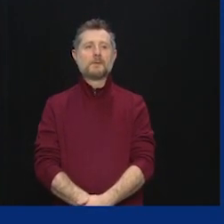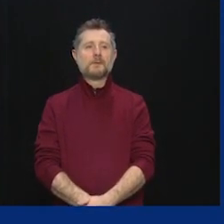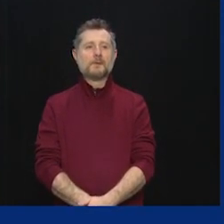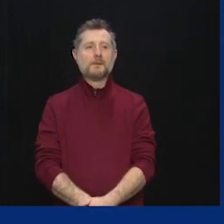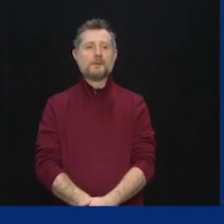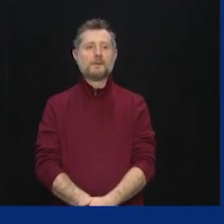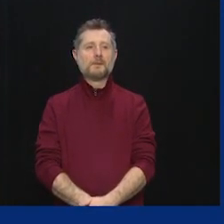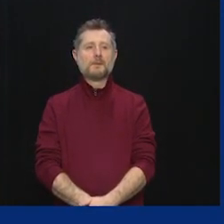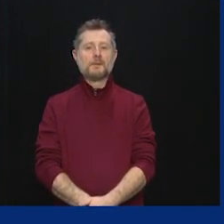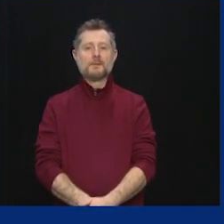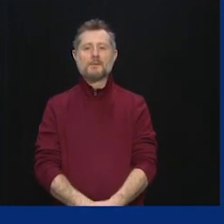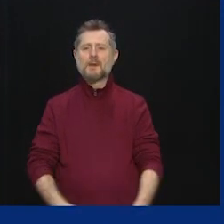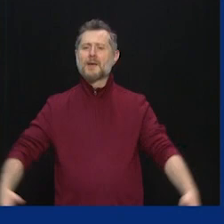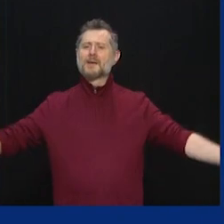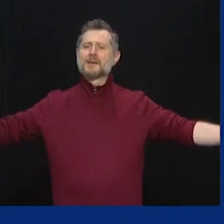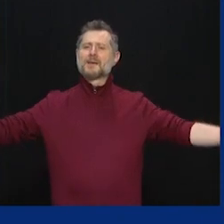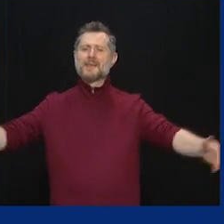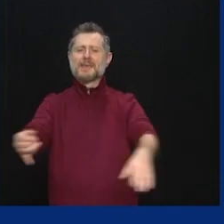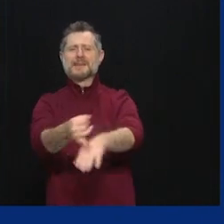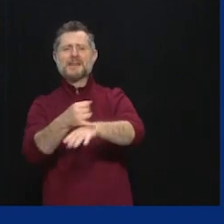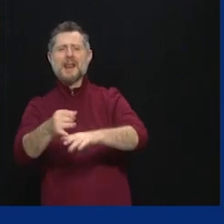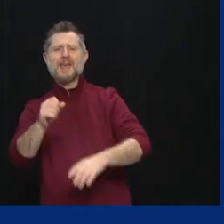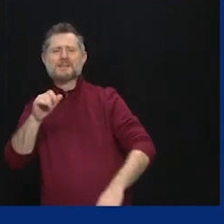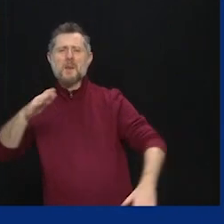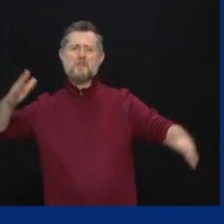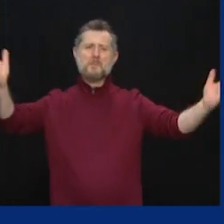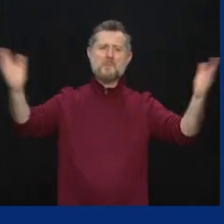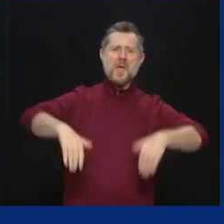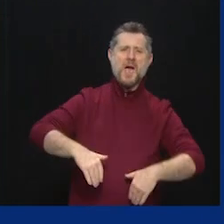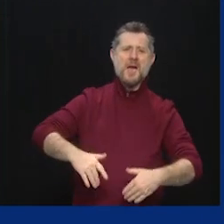The Islanders are back.